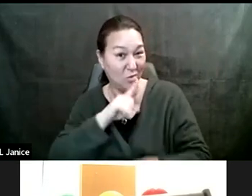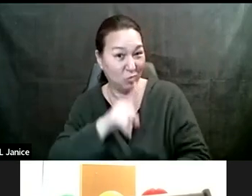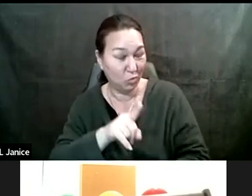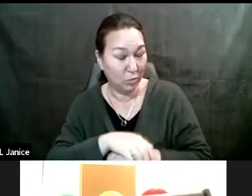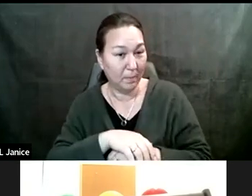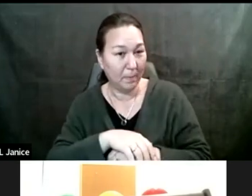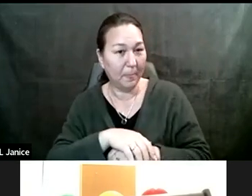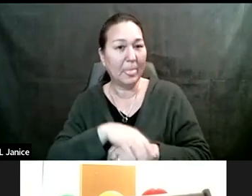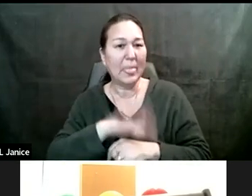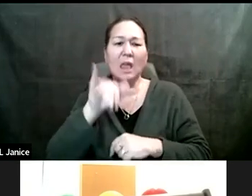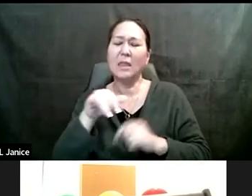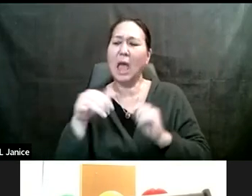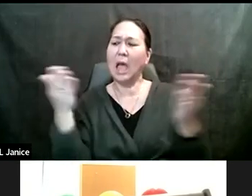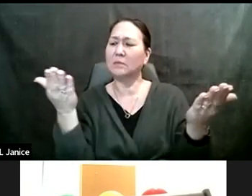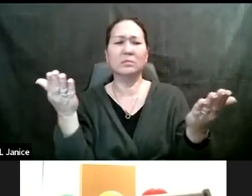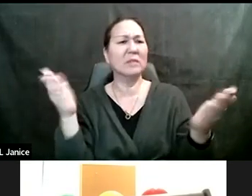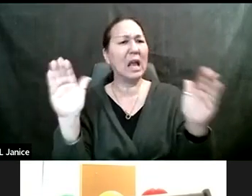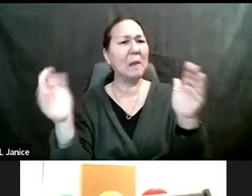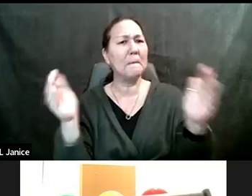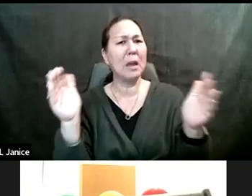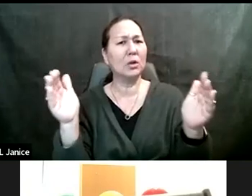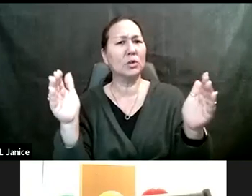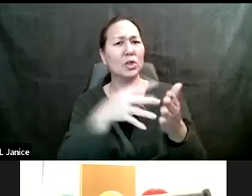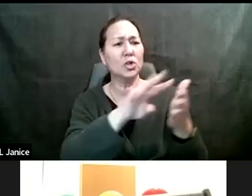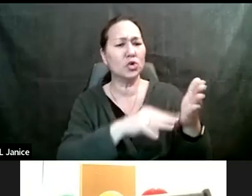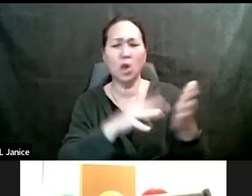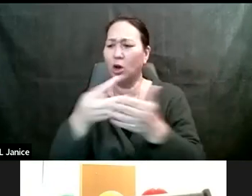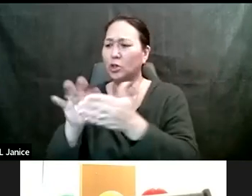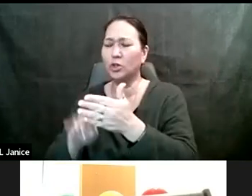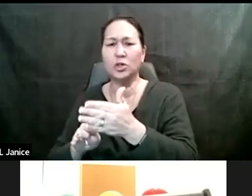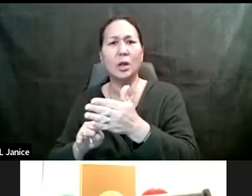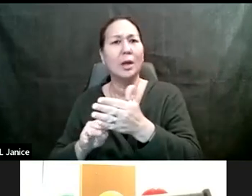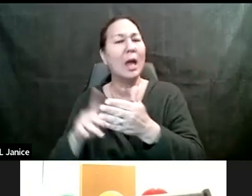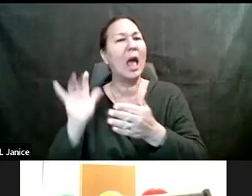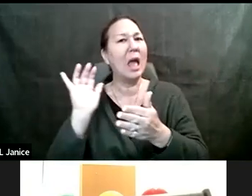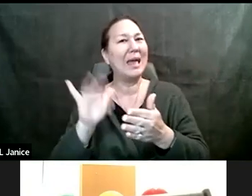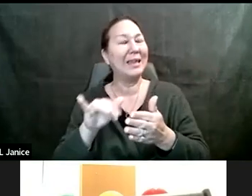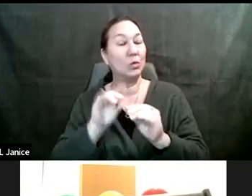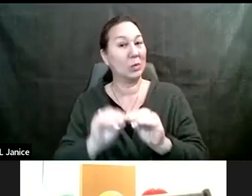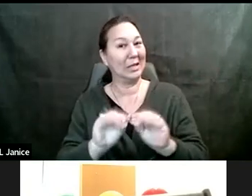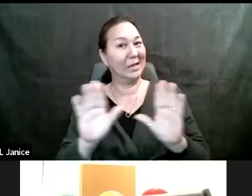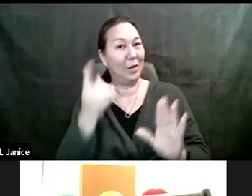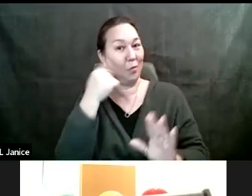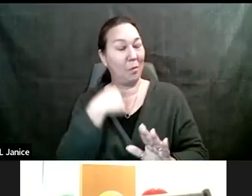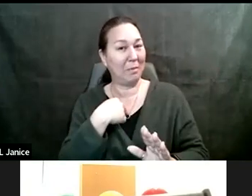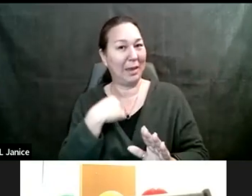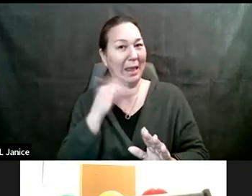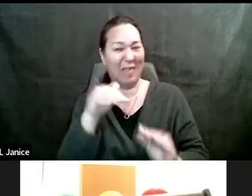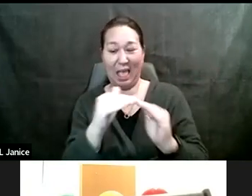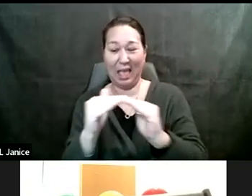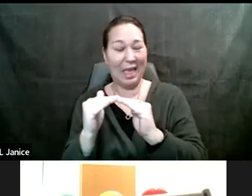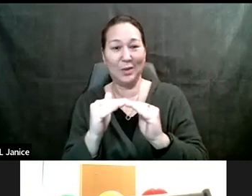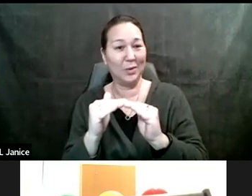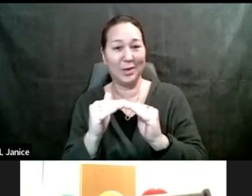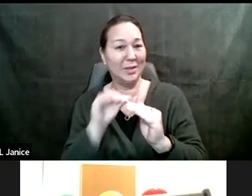of the charts demonstrates what already has been clear to be Equity is much less of a priority for our new school leader